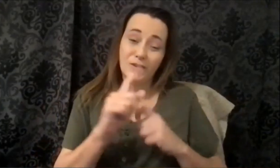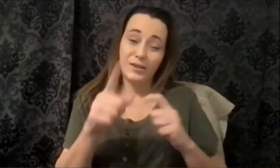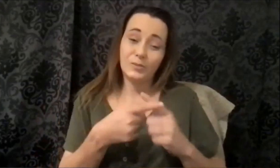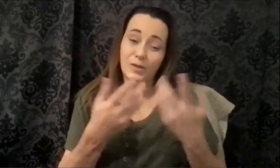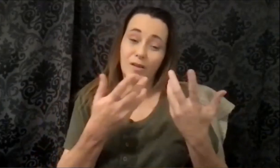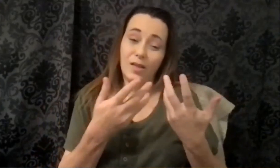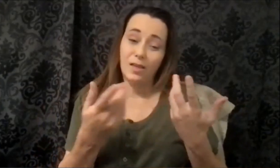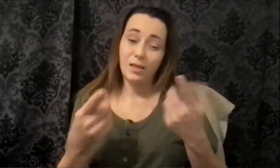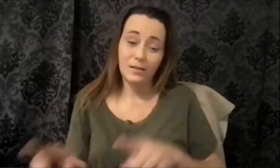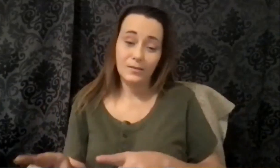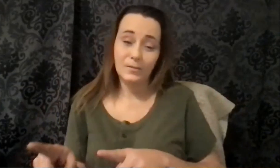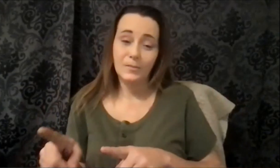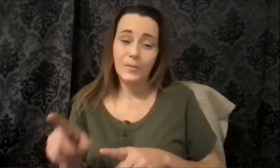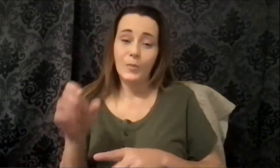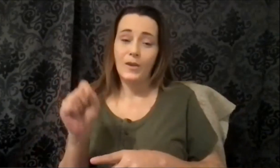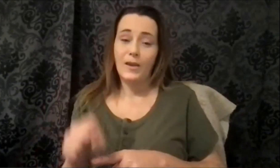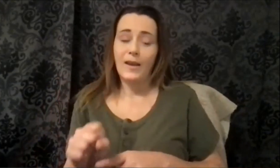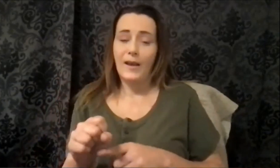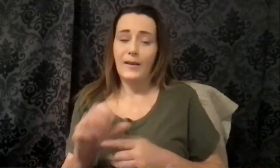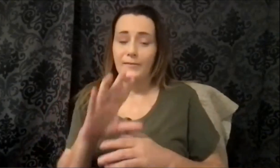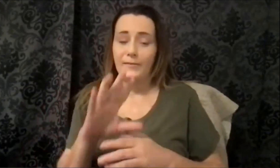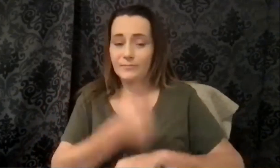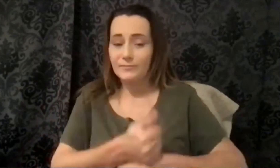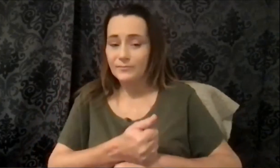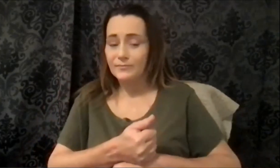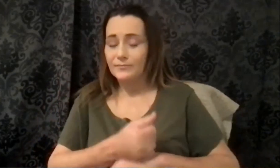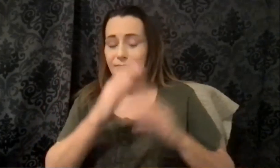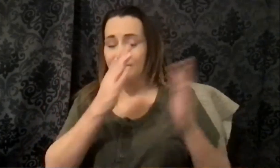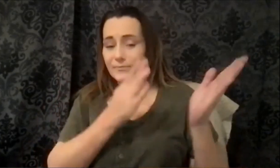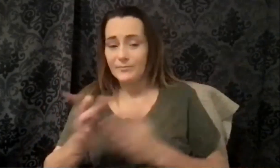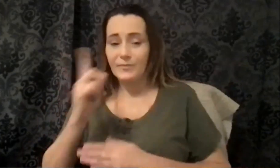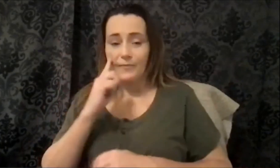but we have to make provisions for stuff.